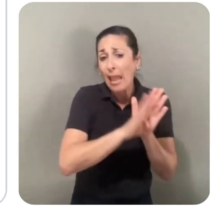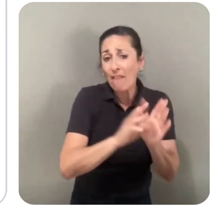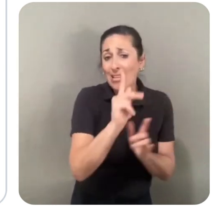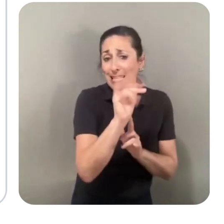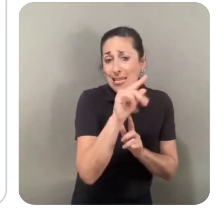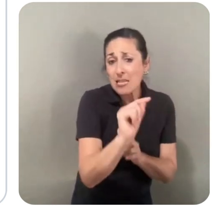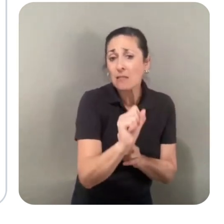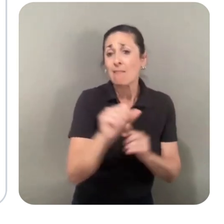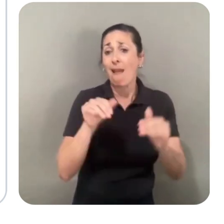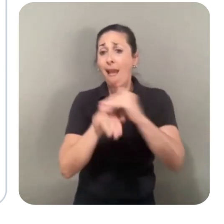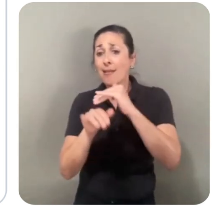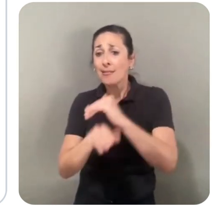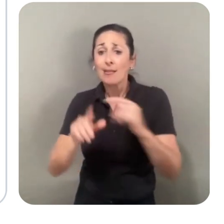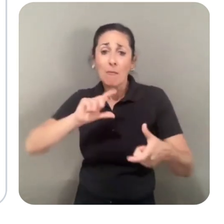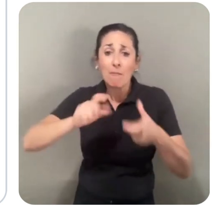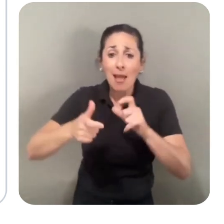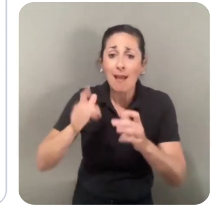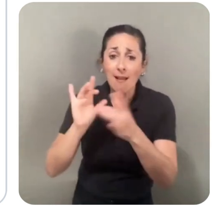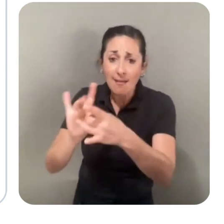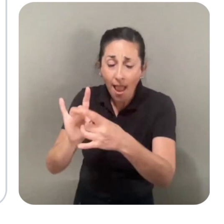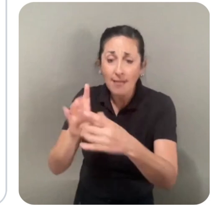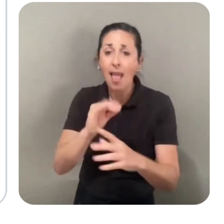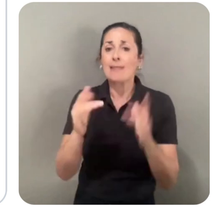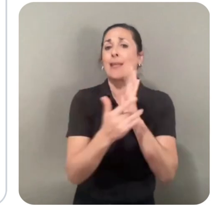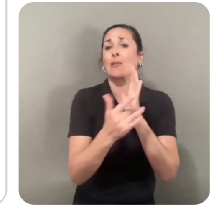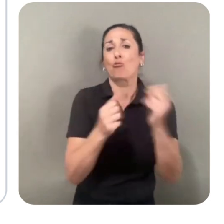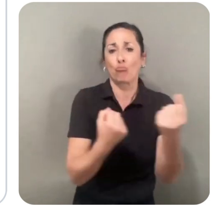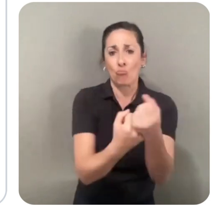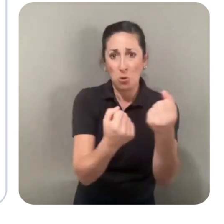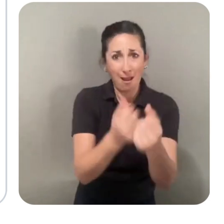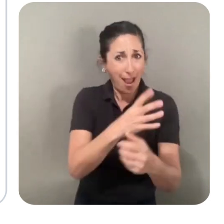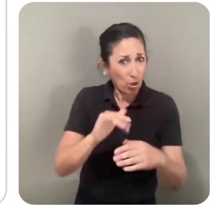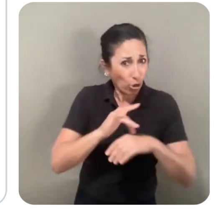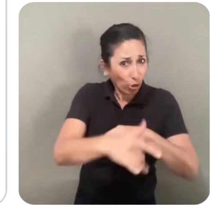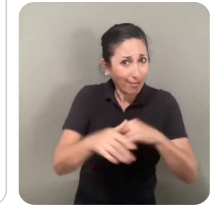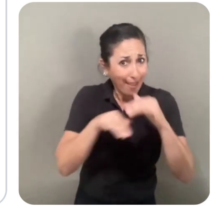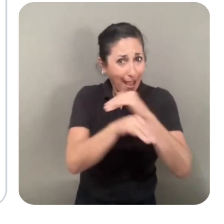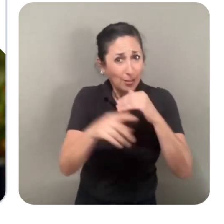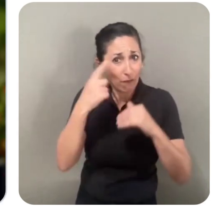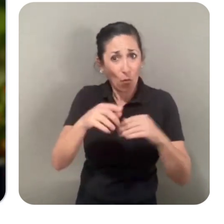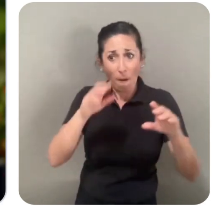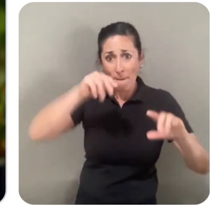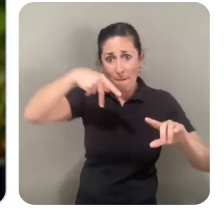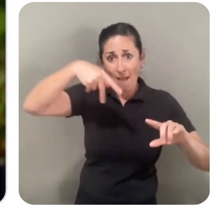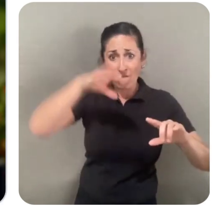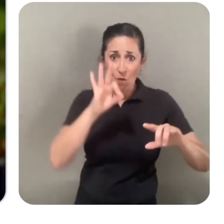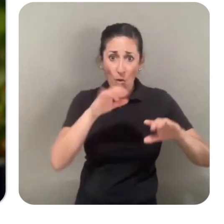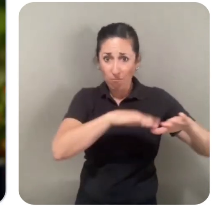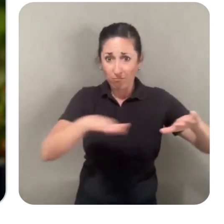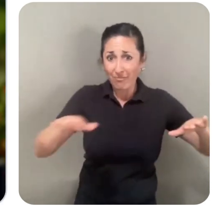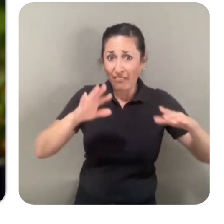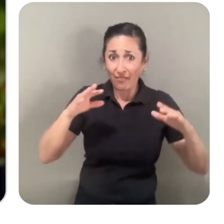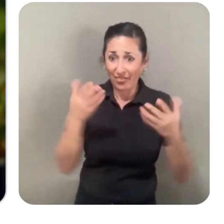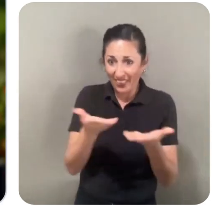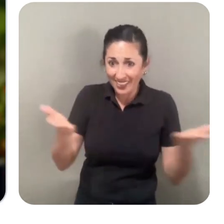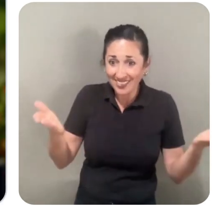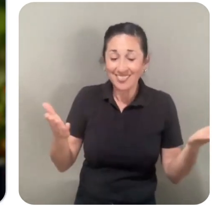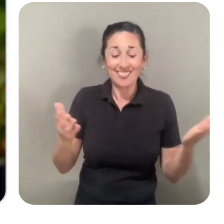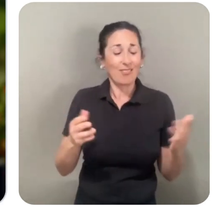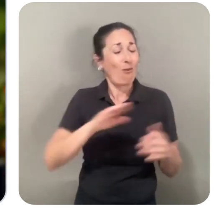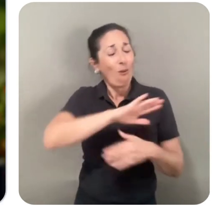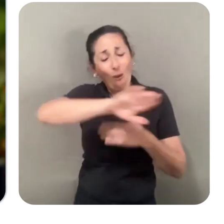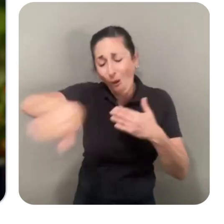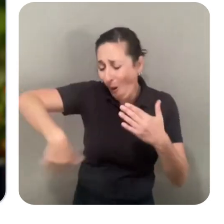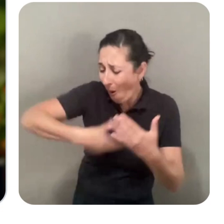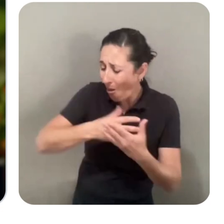to MetaConnect, technical support, and even early access to platform features. It was all of these things that supported